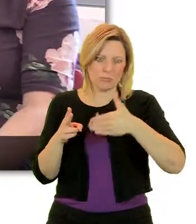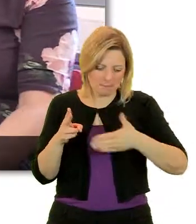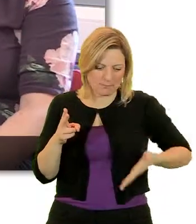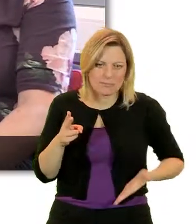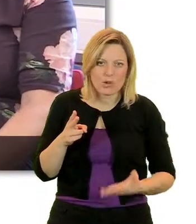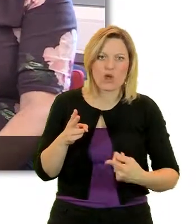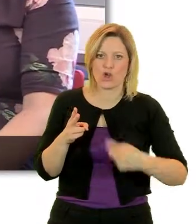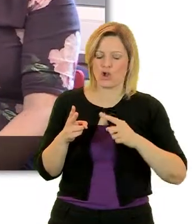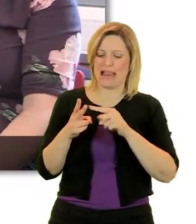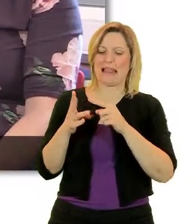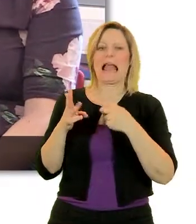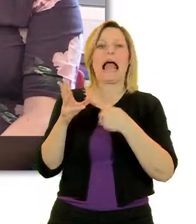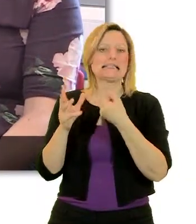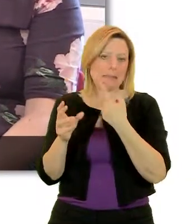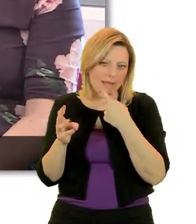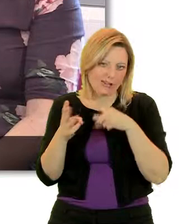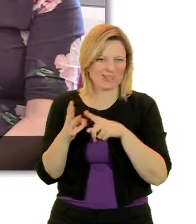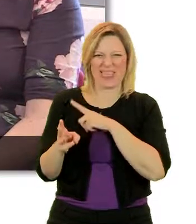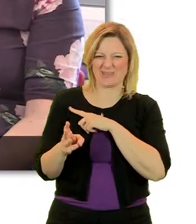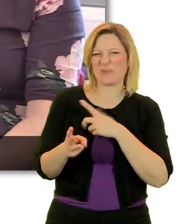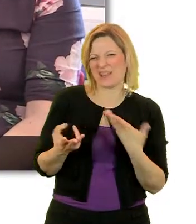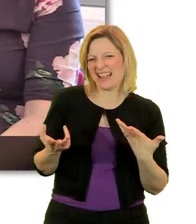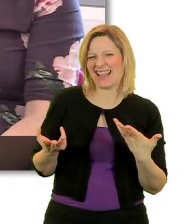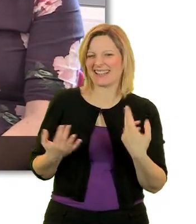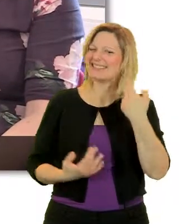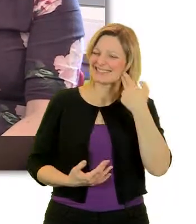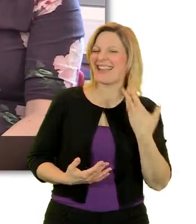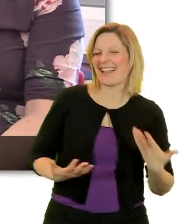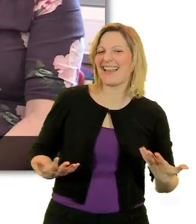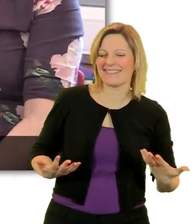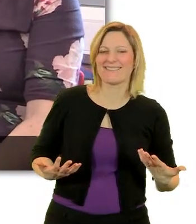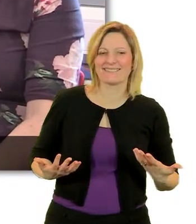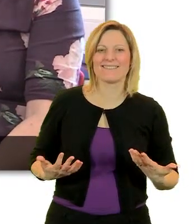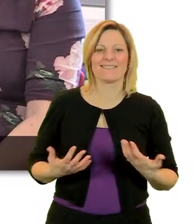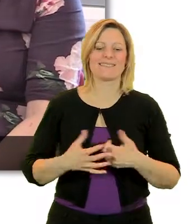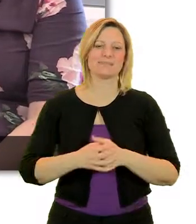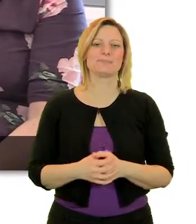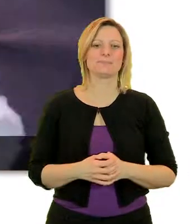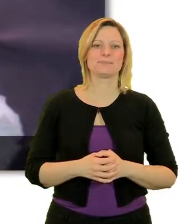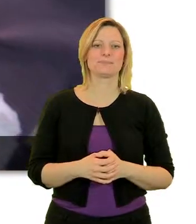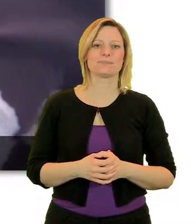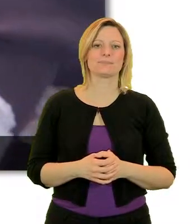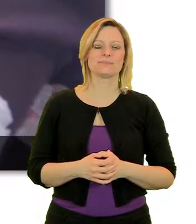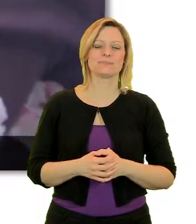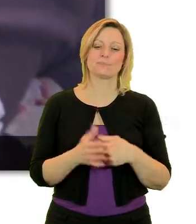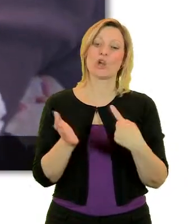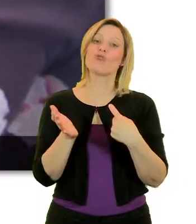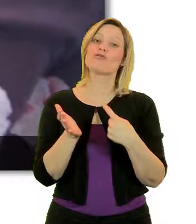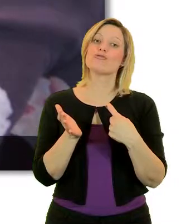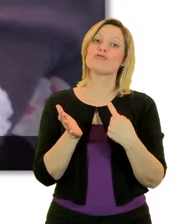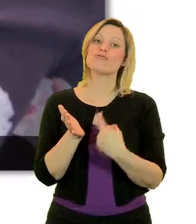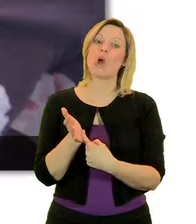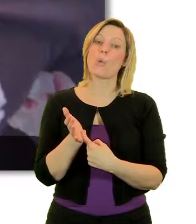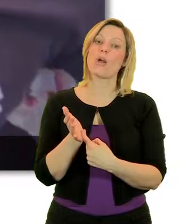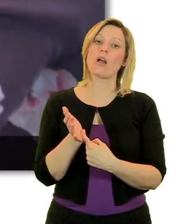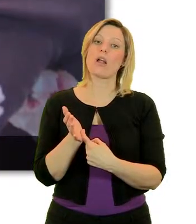and antibiotics and stuff. So we think that's why he's got his deafness. Rowan was